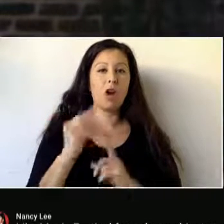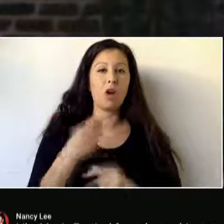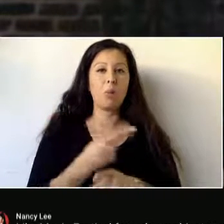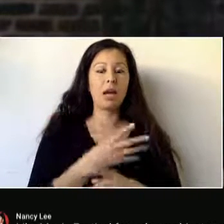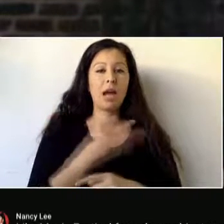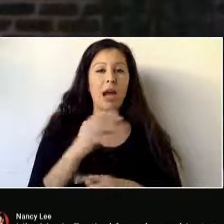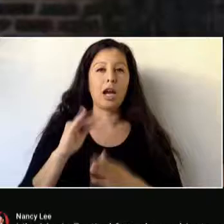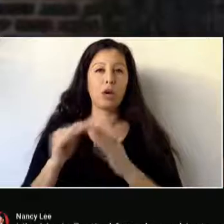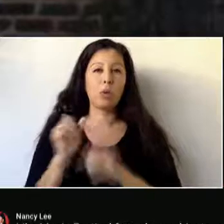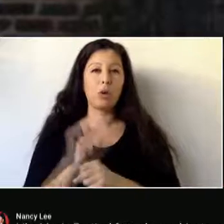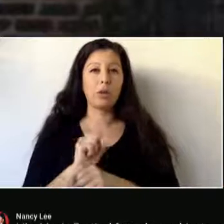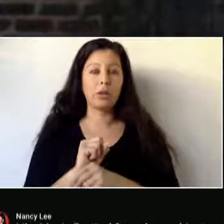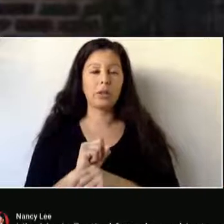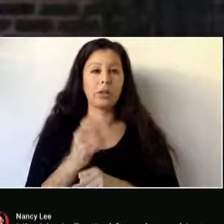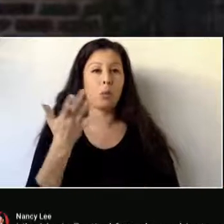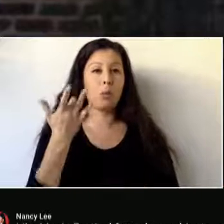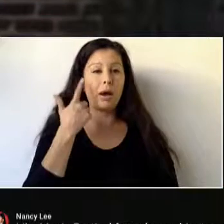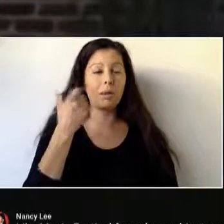and community work.